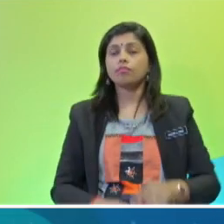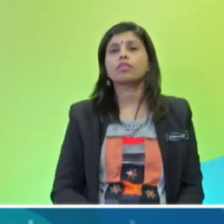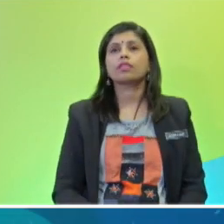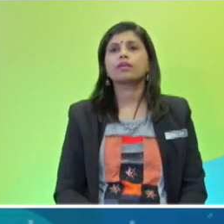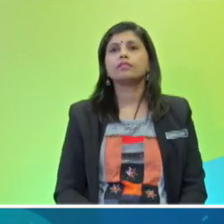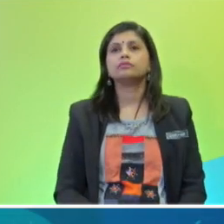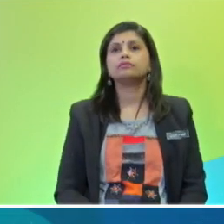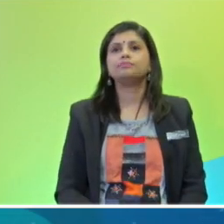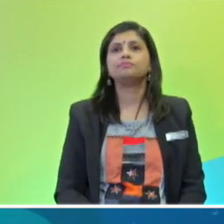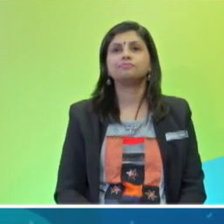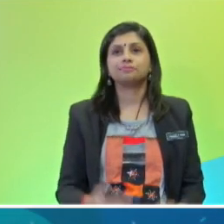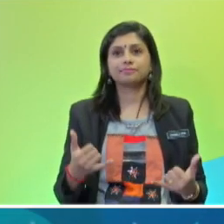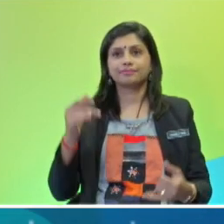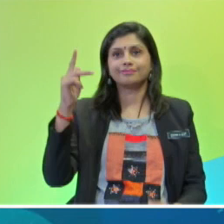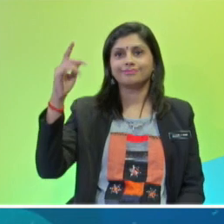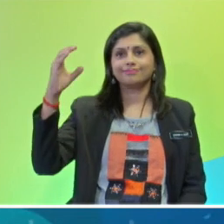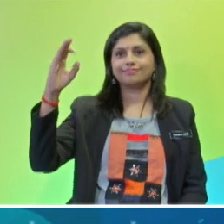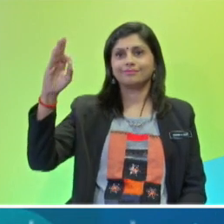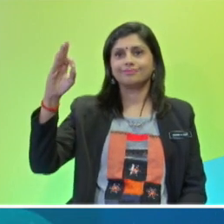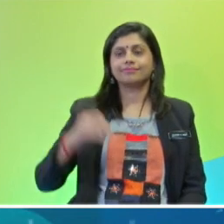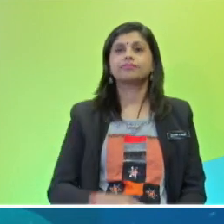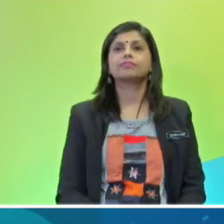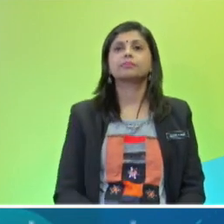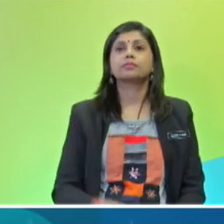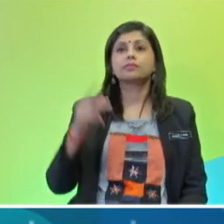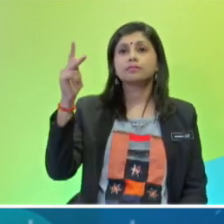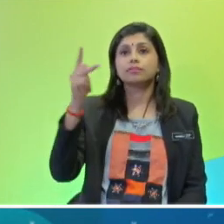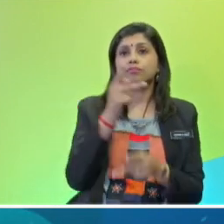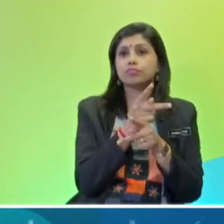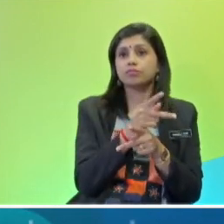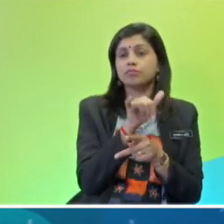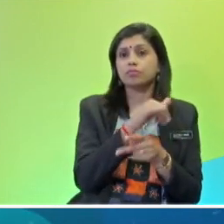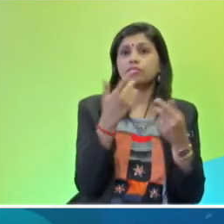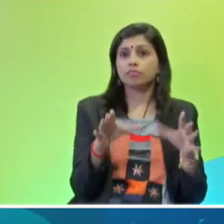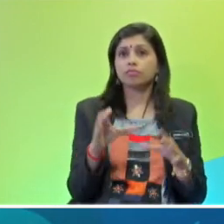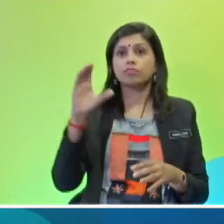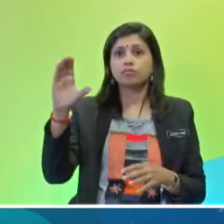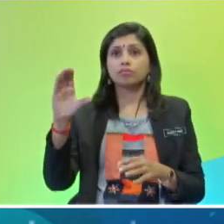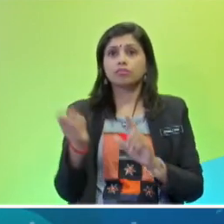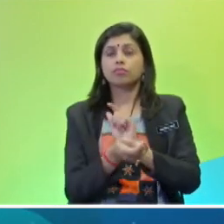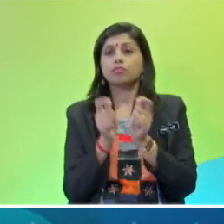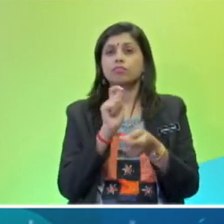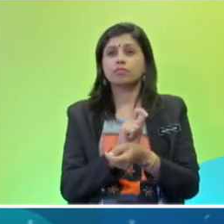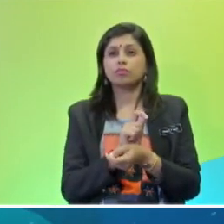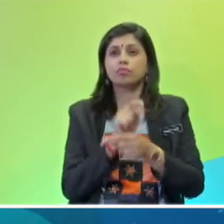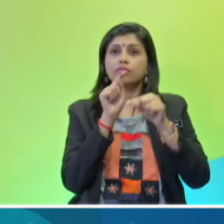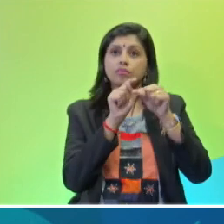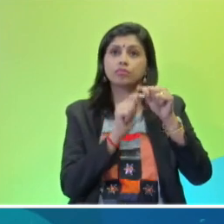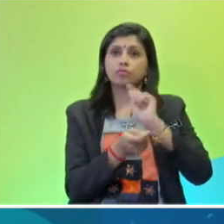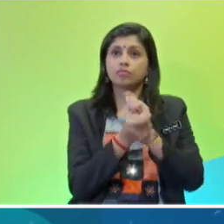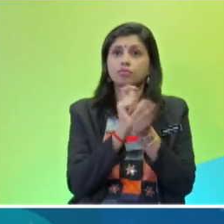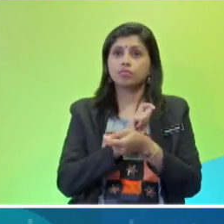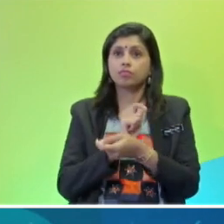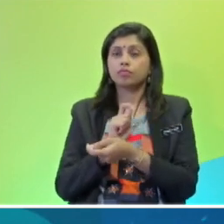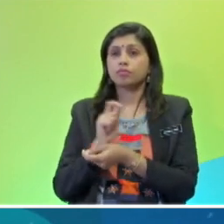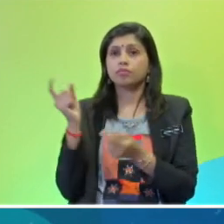sorry, KCF. Yeah. Thinking about food. So first one we keep. C is to change the operation into multiplication. So